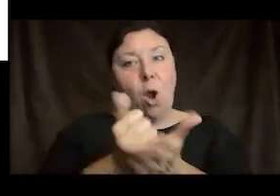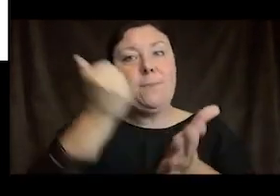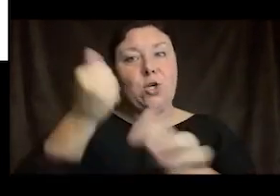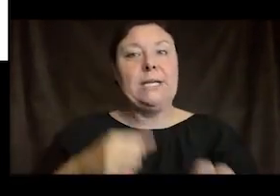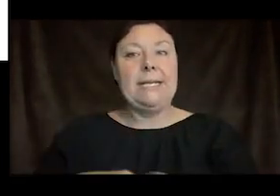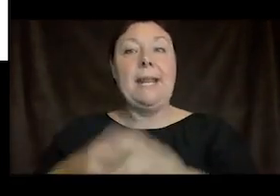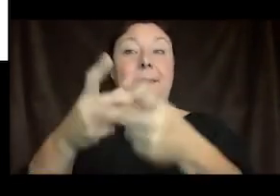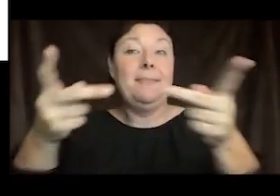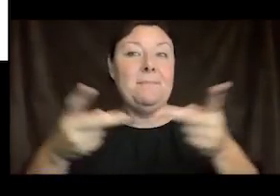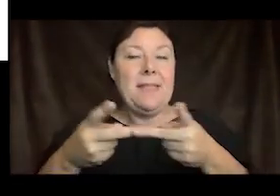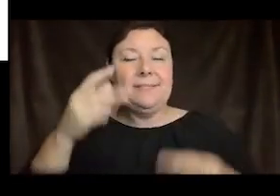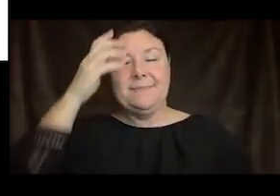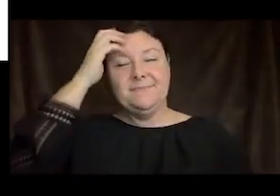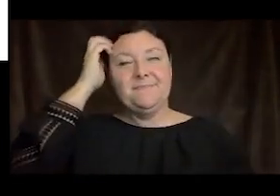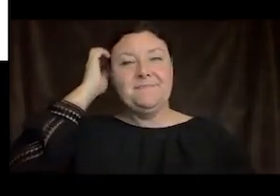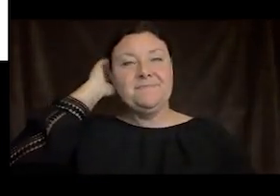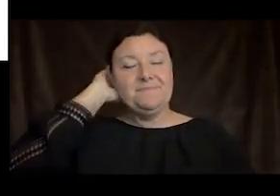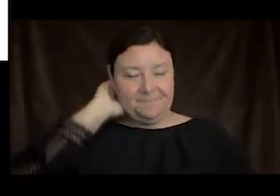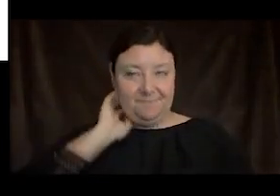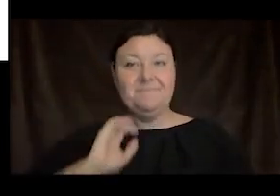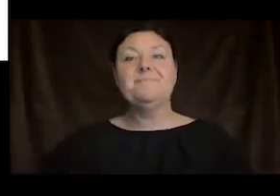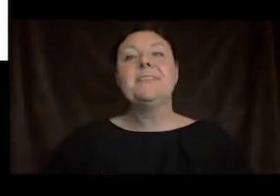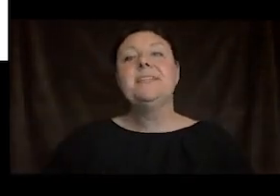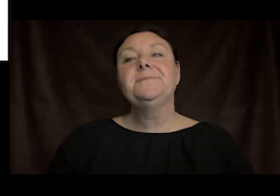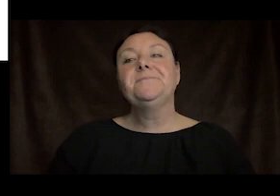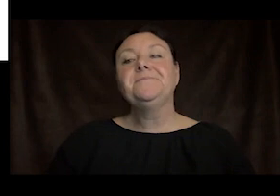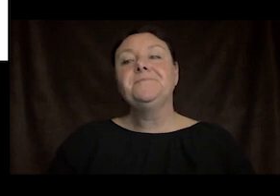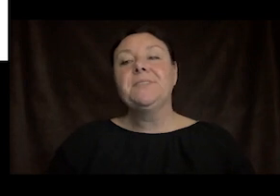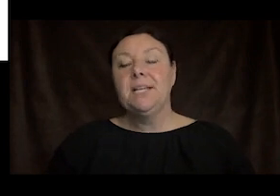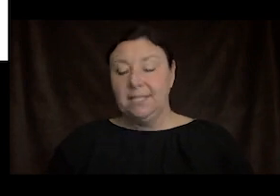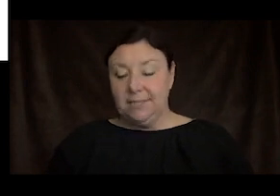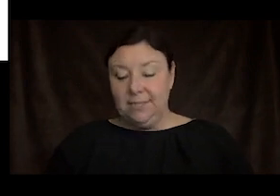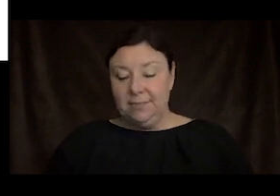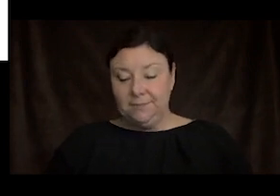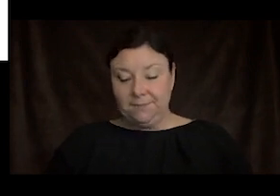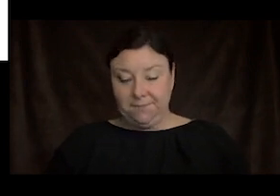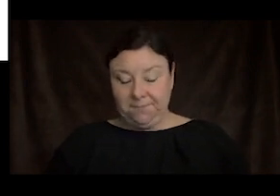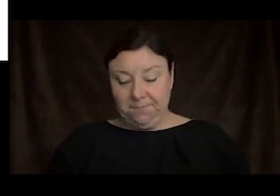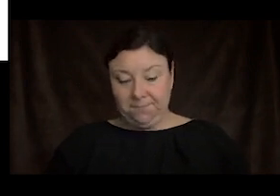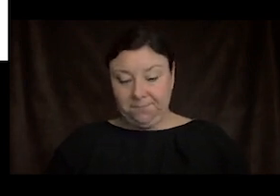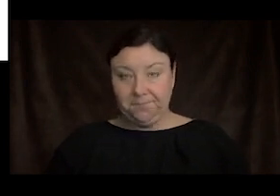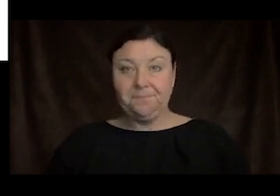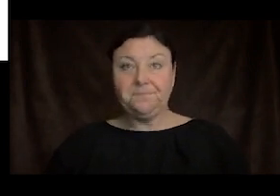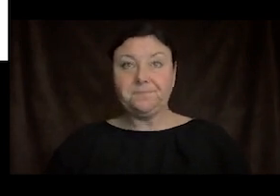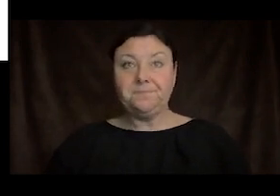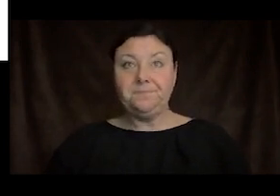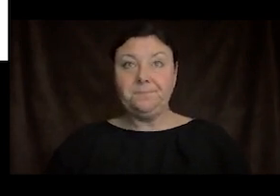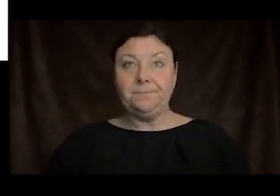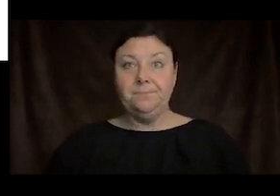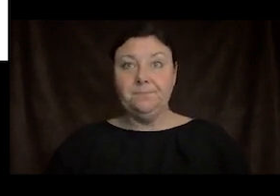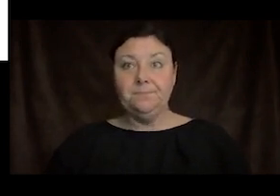Great. That actually answered about 2 more questions right after that. Let me see here.